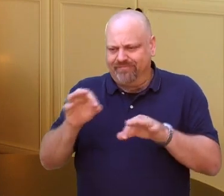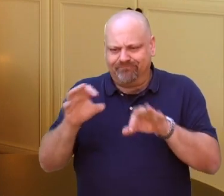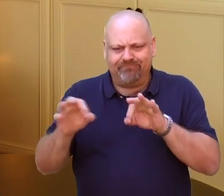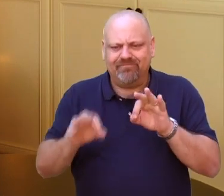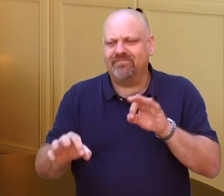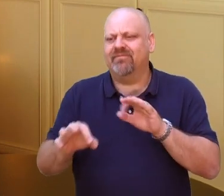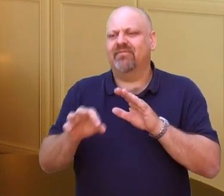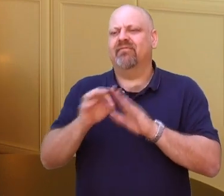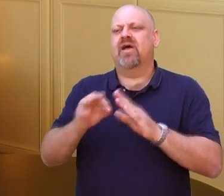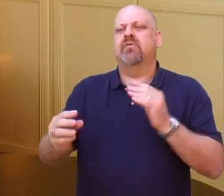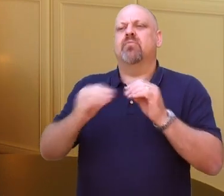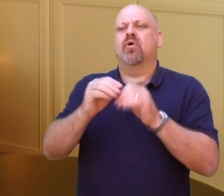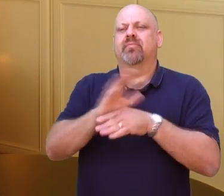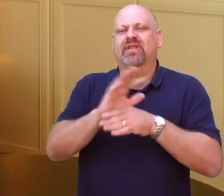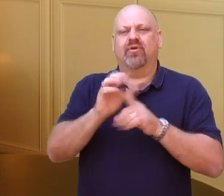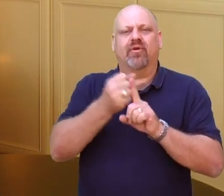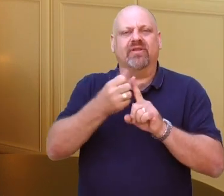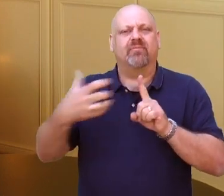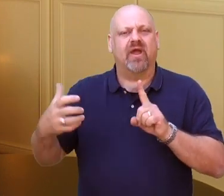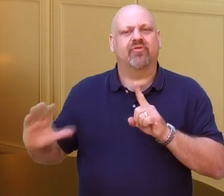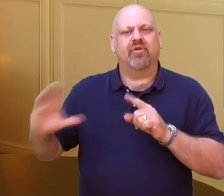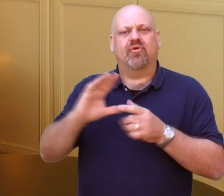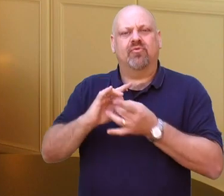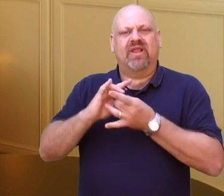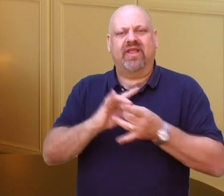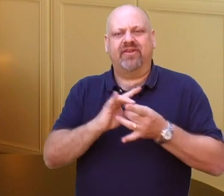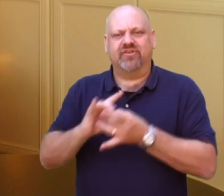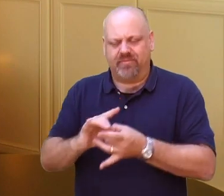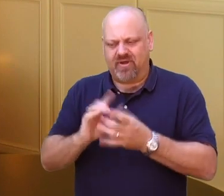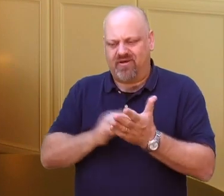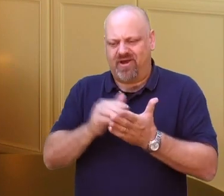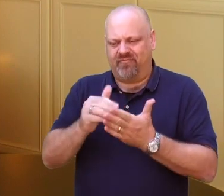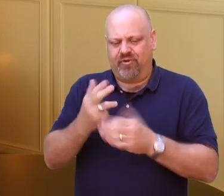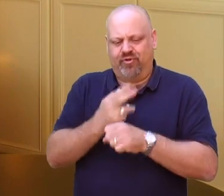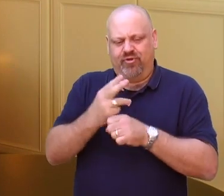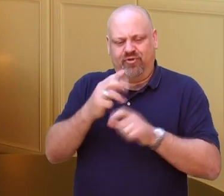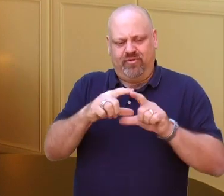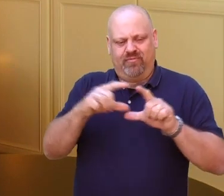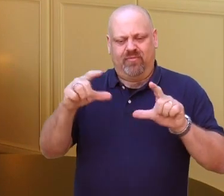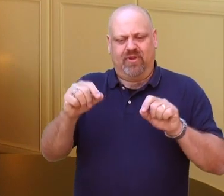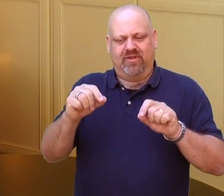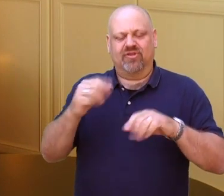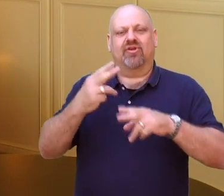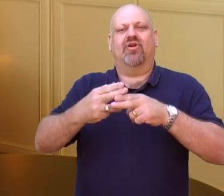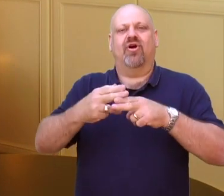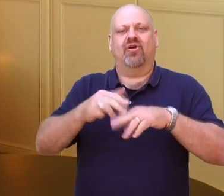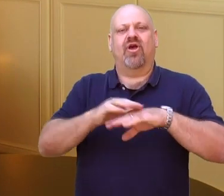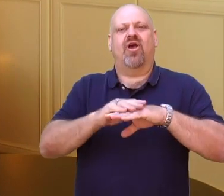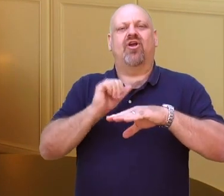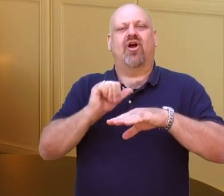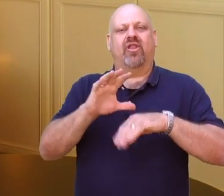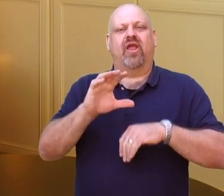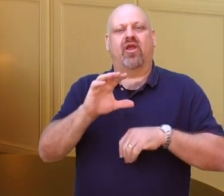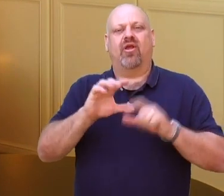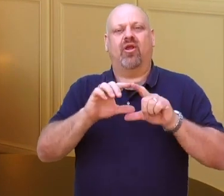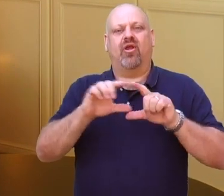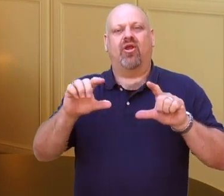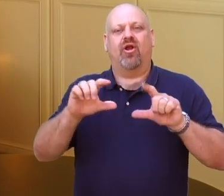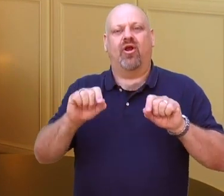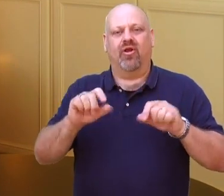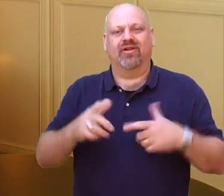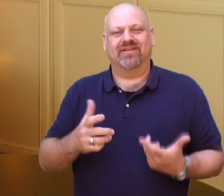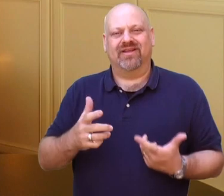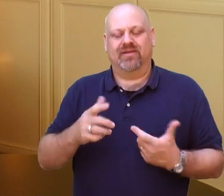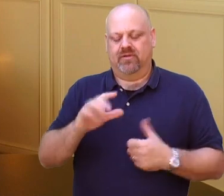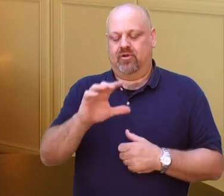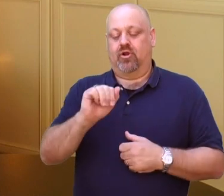business and expand their relationships. And they would often use them as what were called calling cards. They would